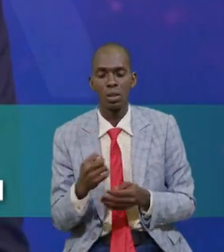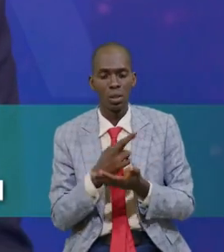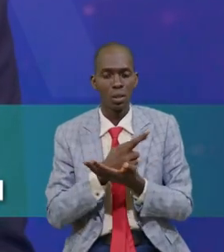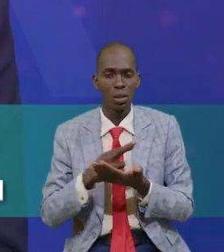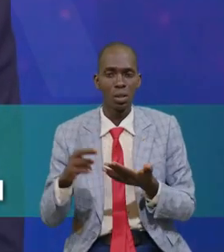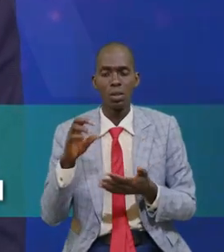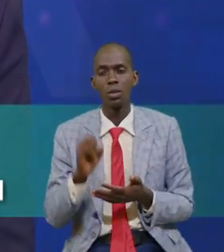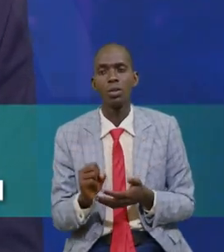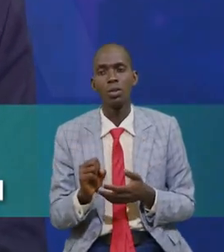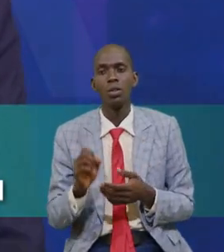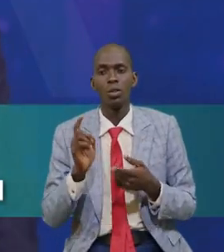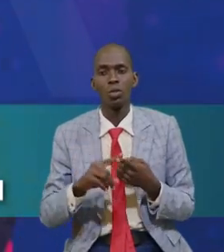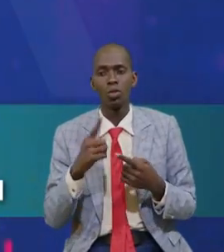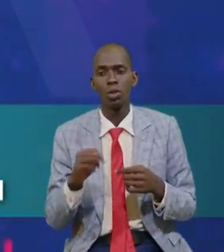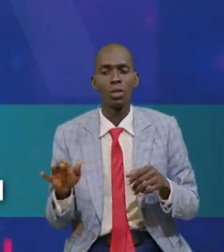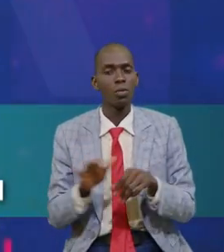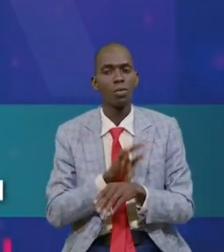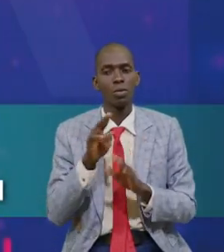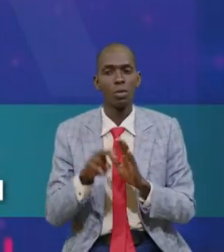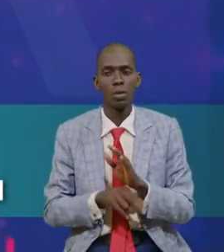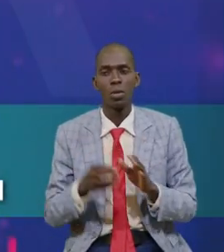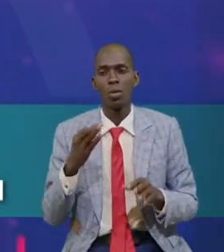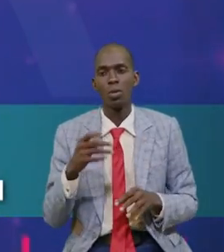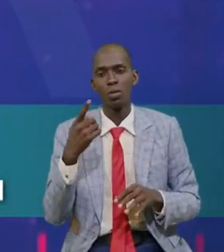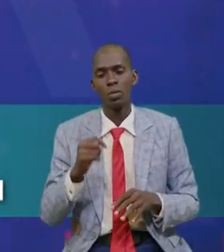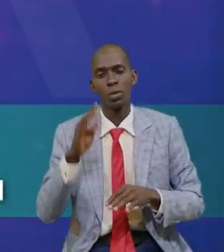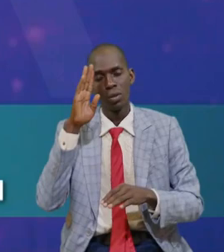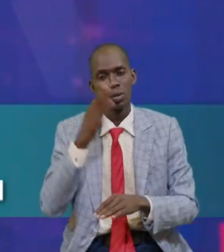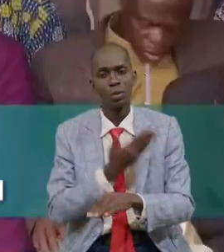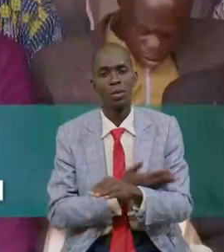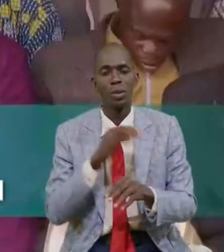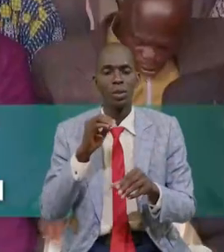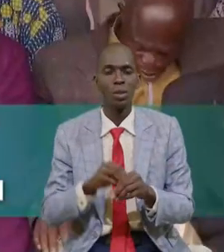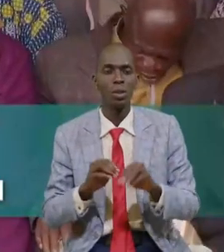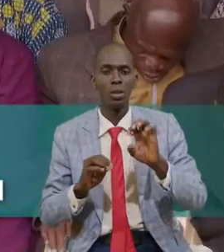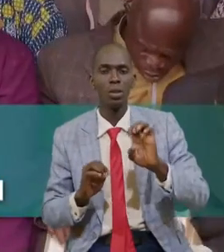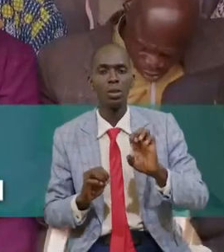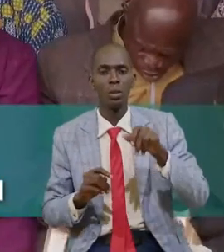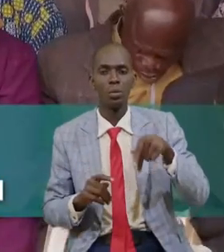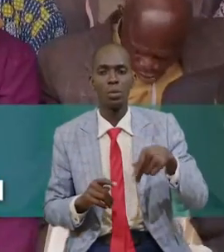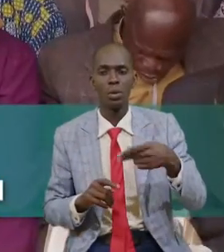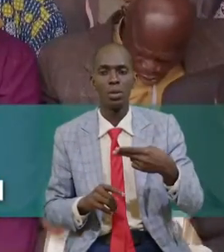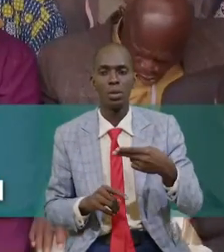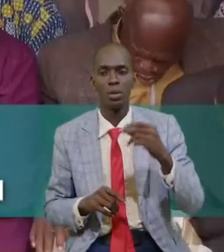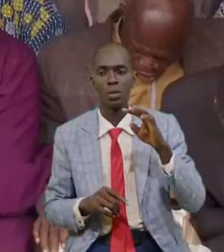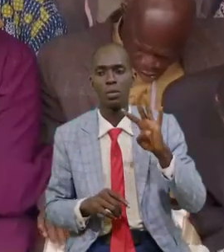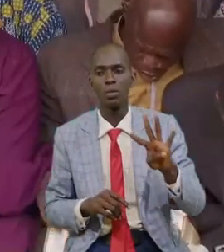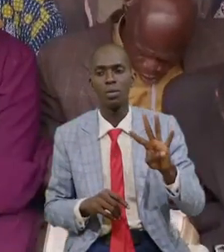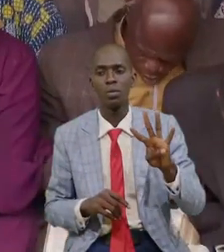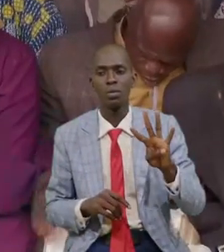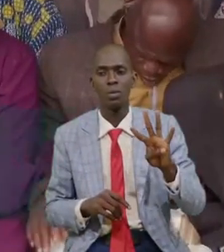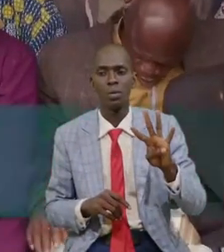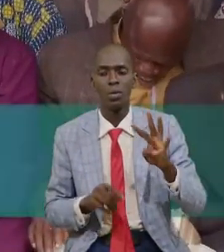the fullness of the Son. Ephesians chapter 4. In Ephesians chapter 4, I'm reading